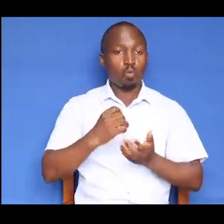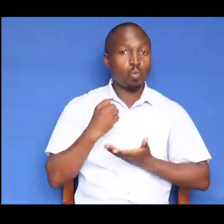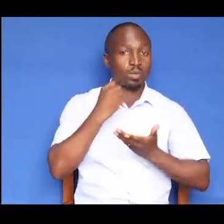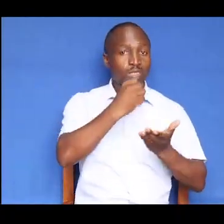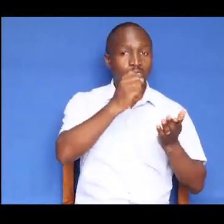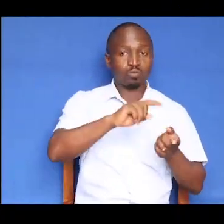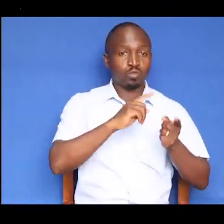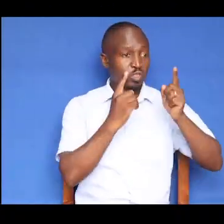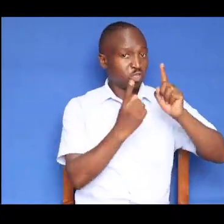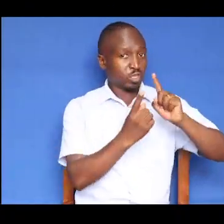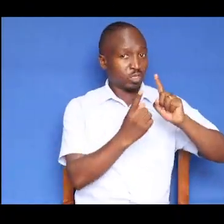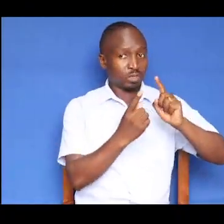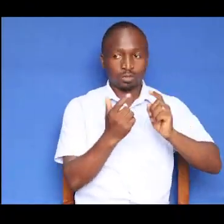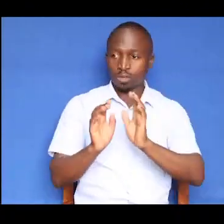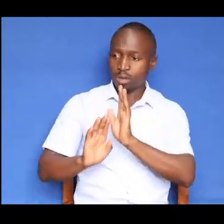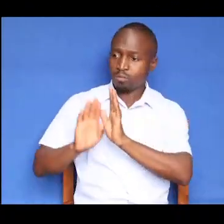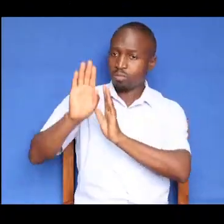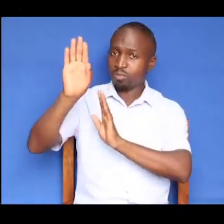maybe increase or decrease,